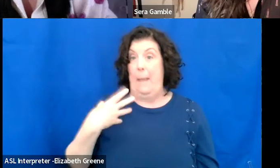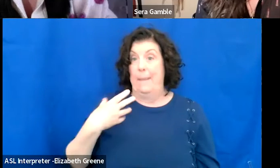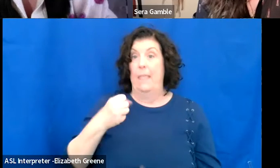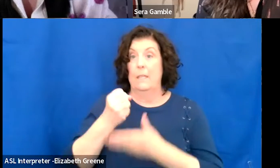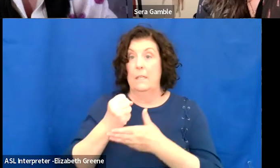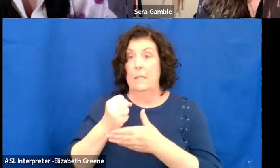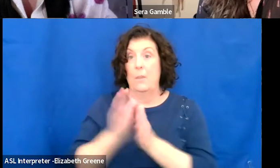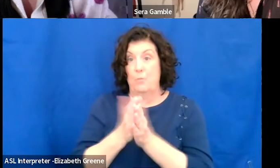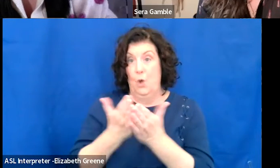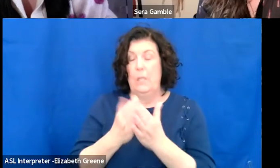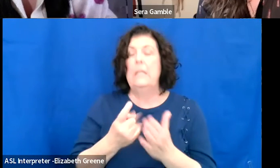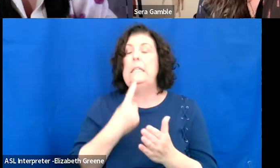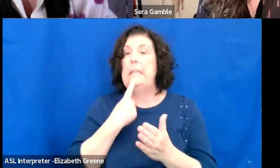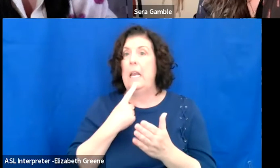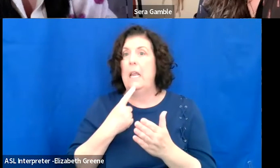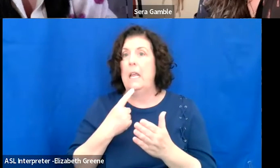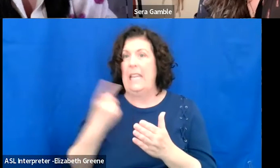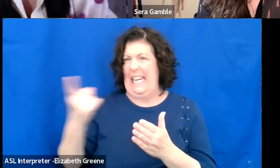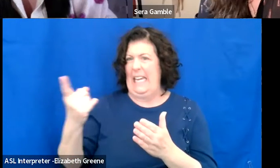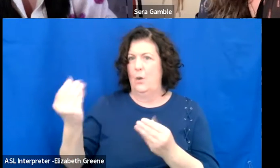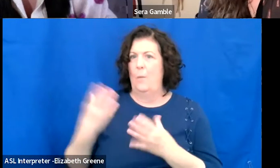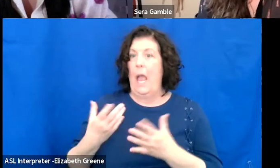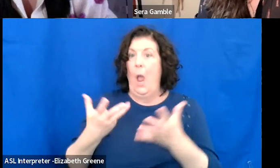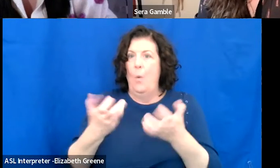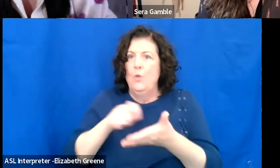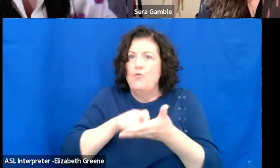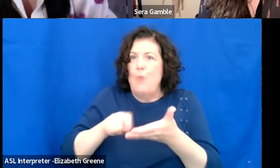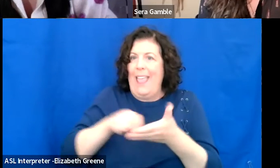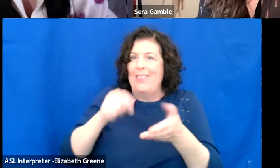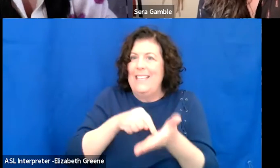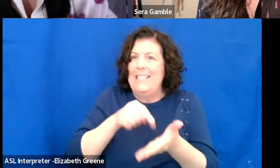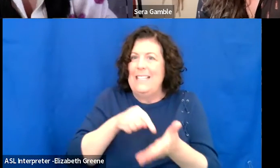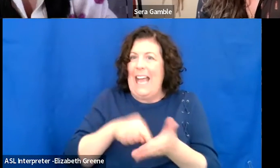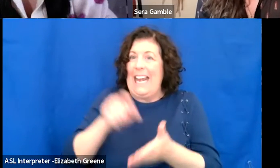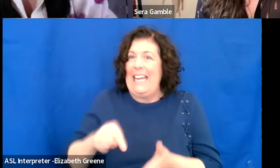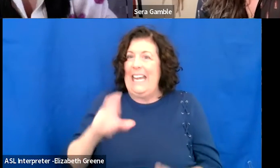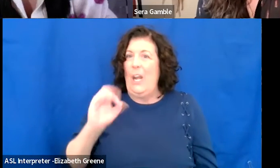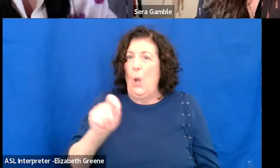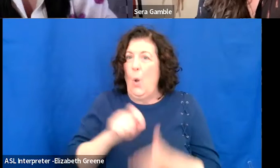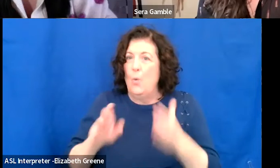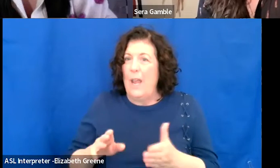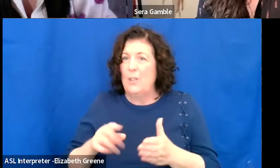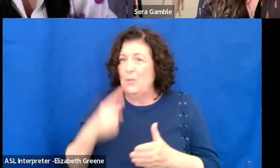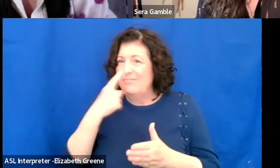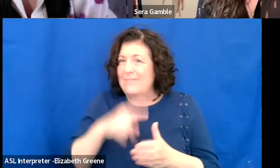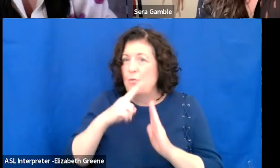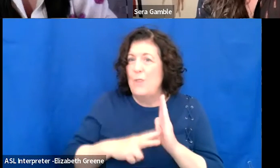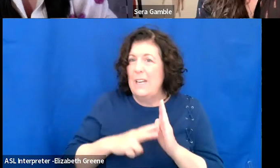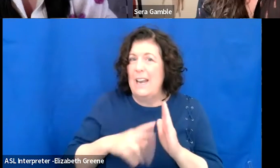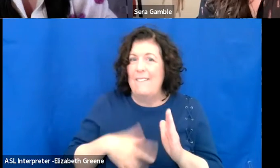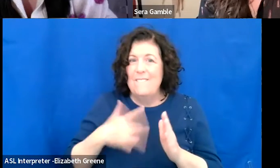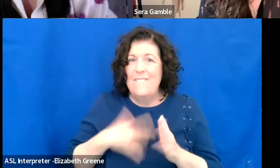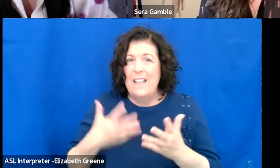I really want to write this and I need a co-writer. Just read it and tell me if you see what I see. It feels like binging